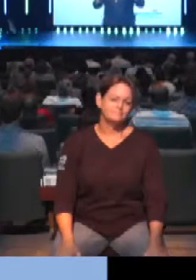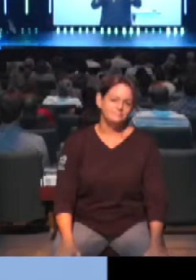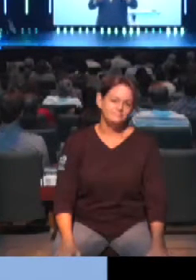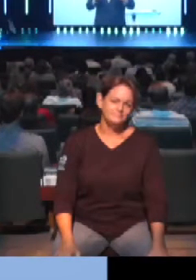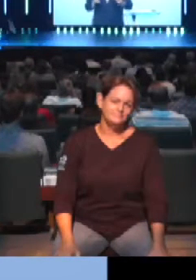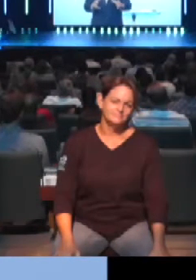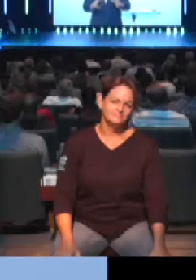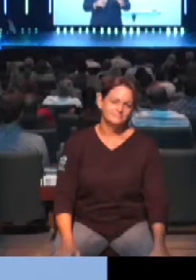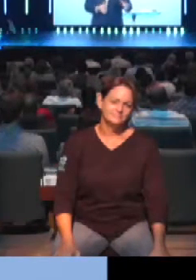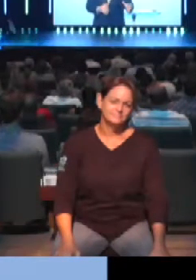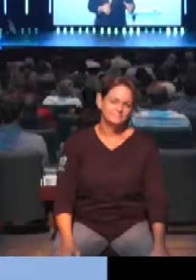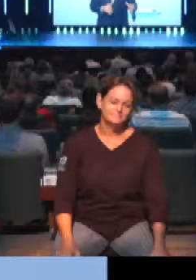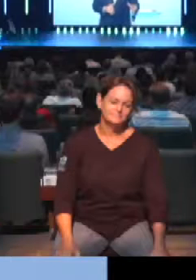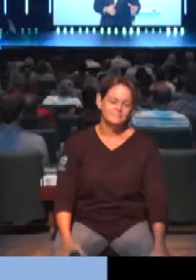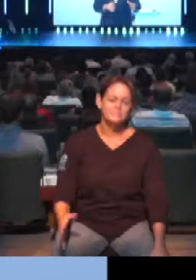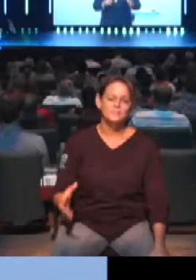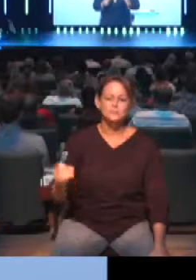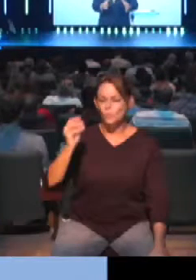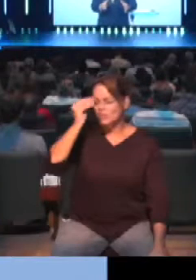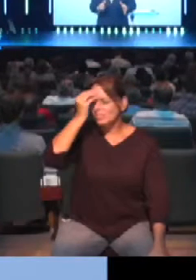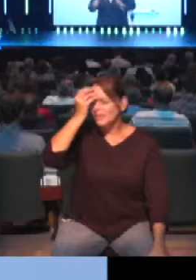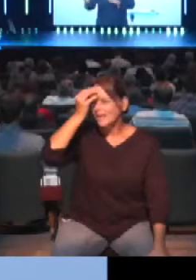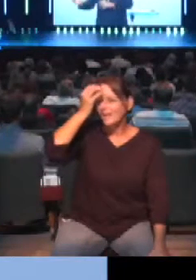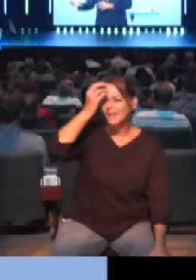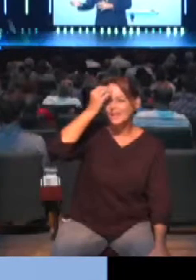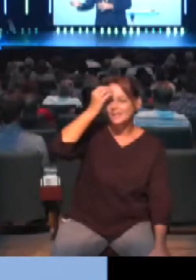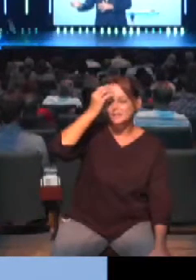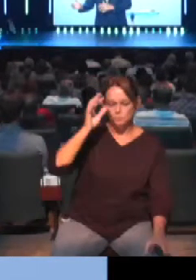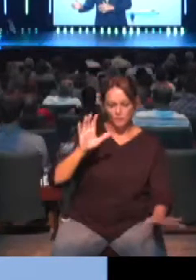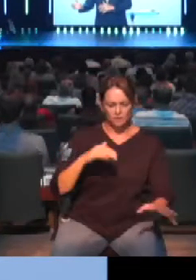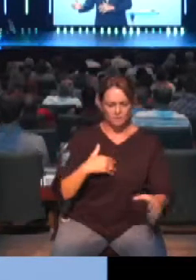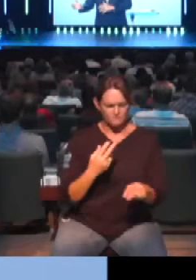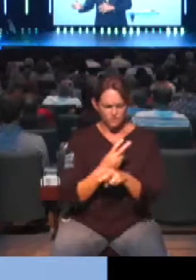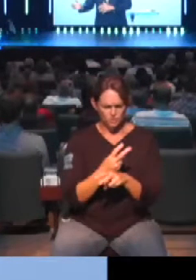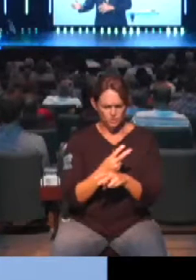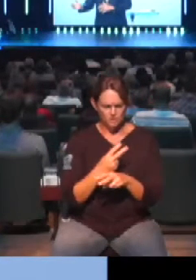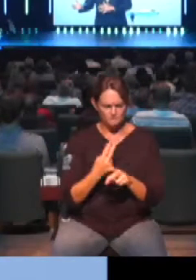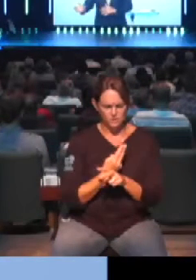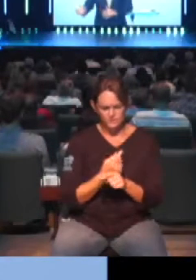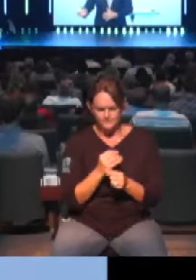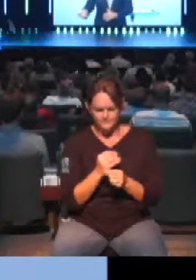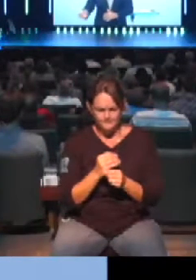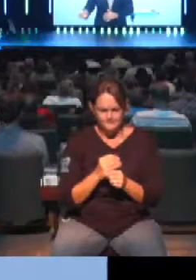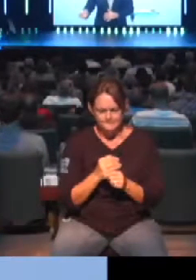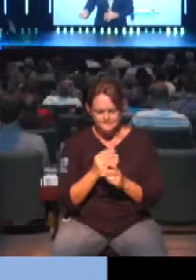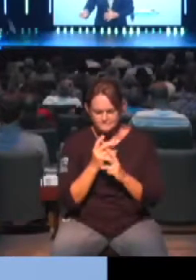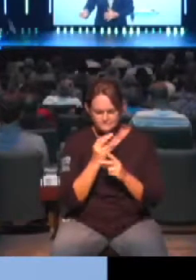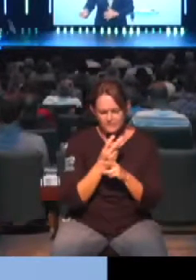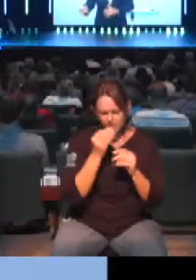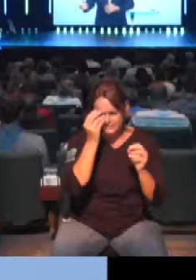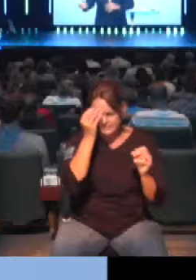The reason God doesn't think the way we think is because we think to try to figure things out.